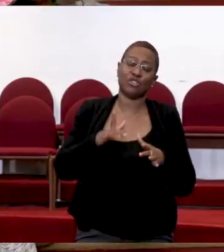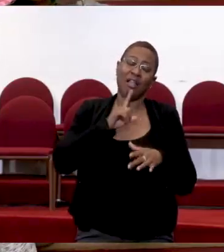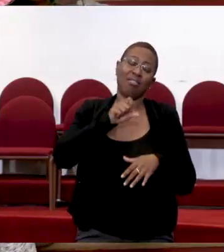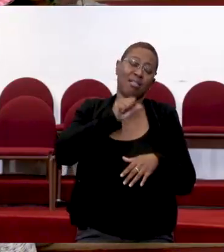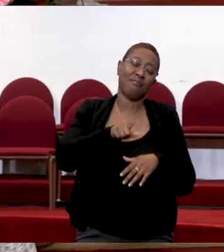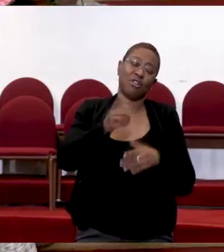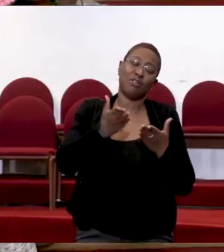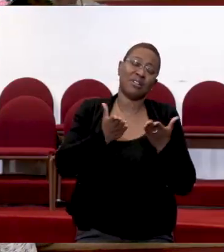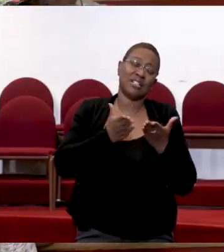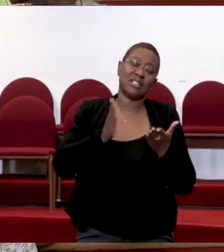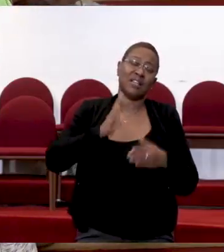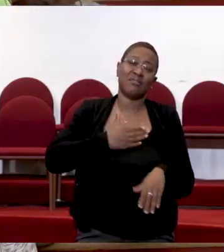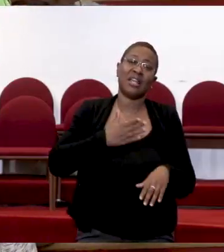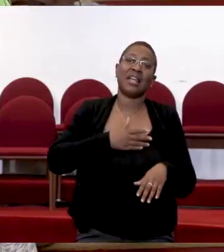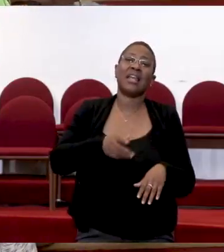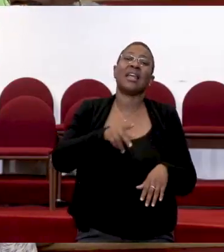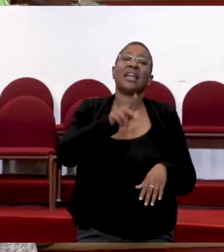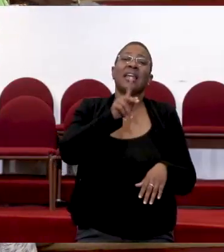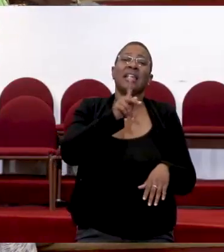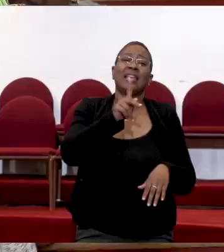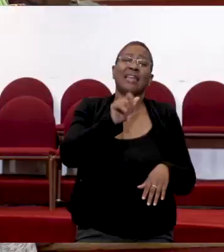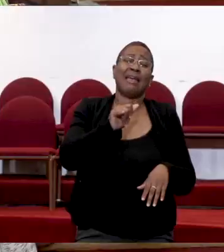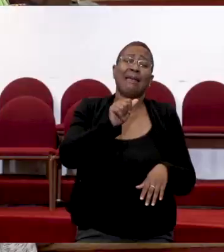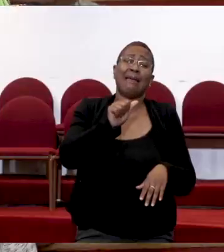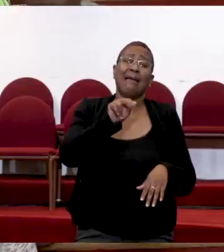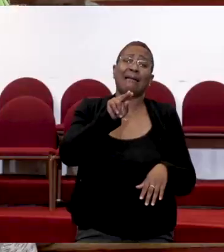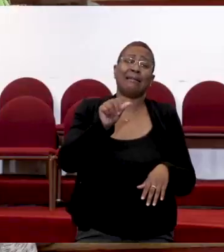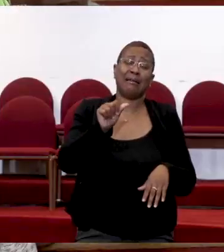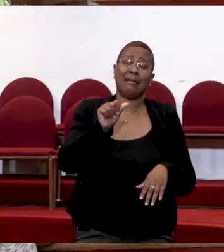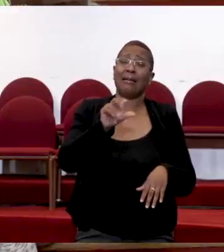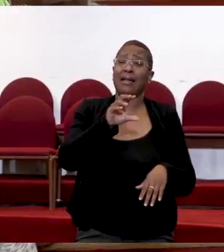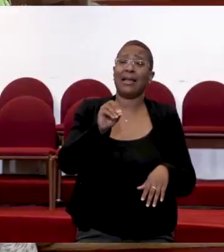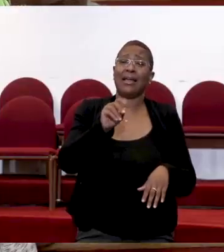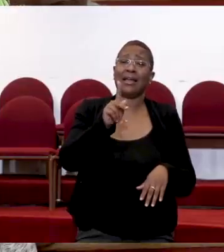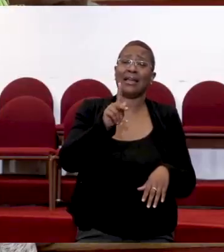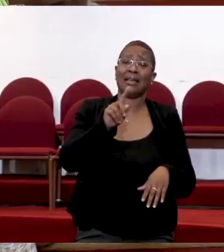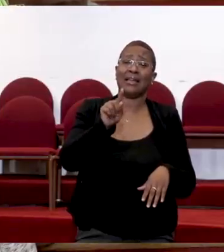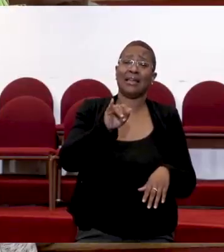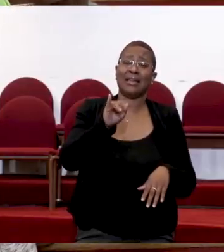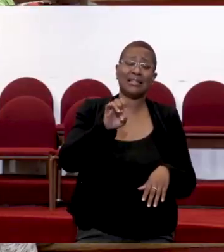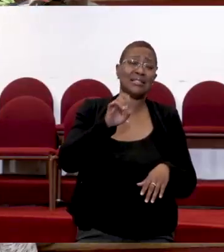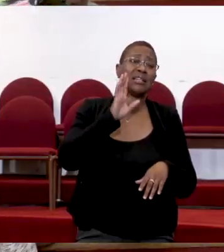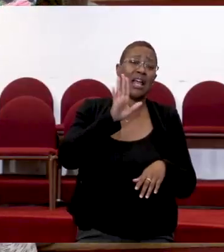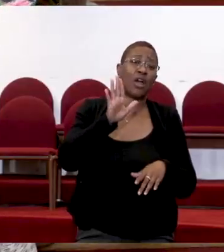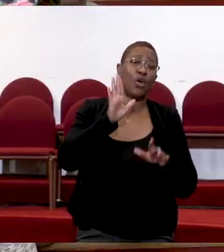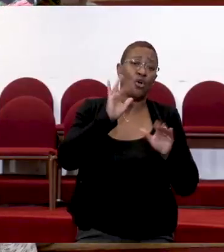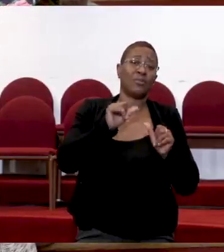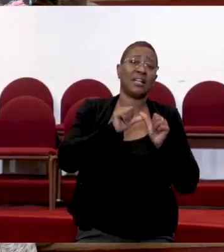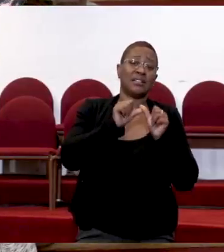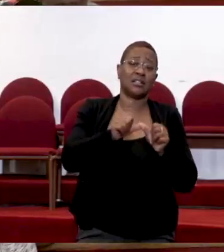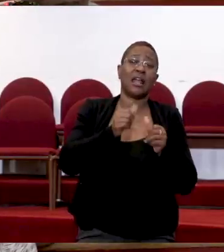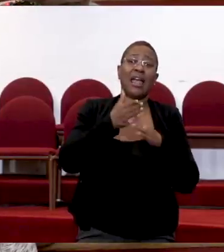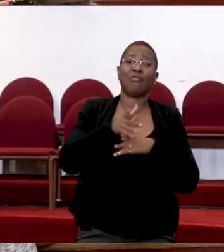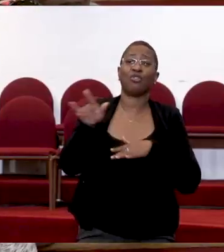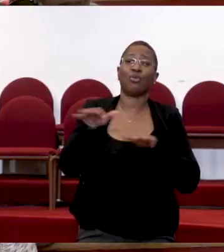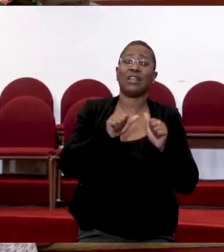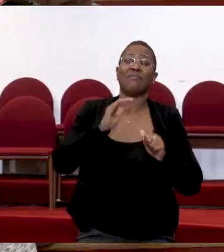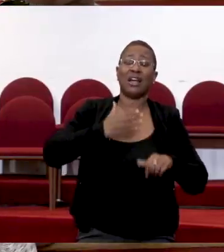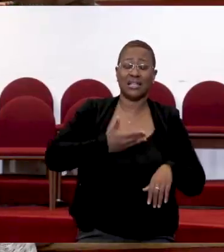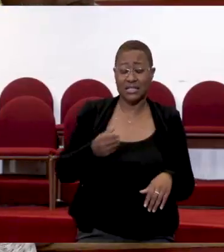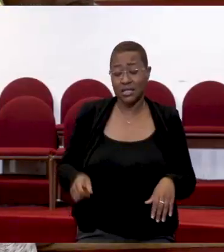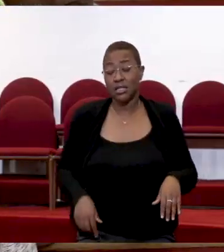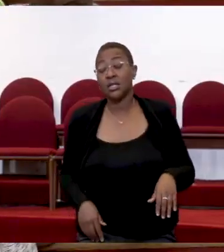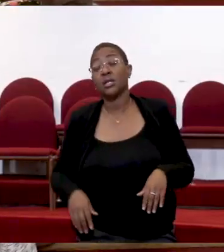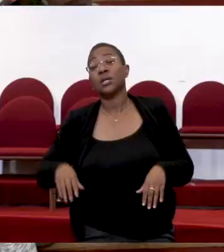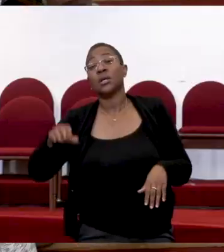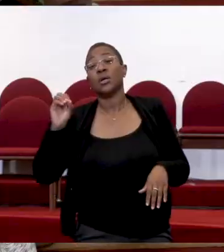us. Kayana and Kinsey, I hope they continue to stay on board after you leave us. So